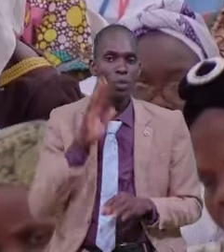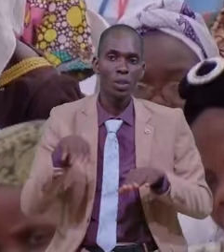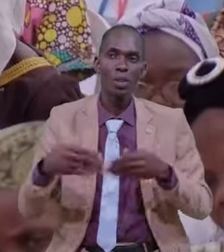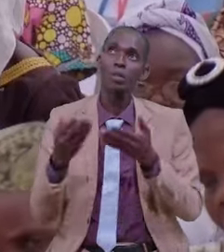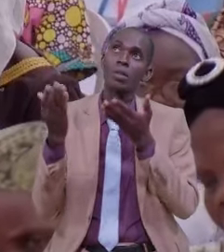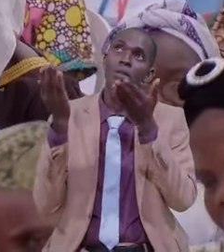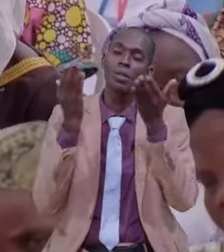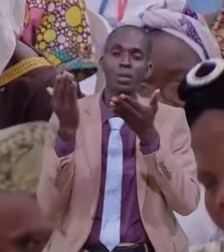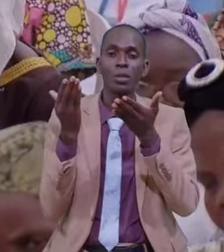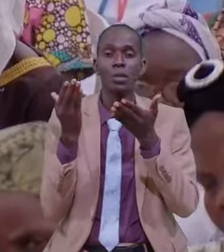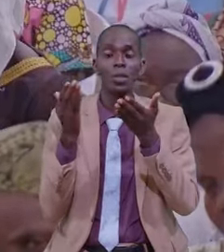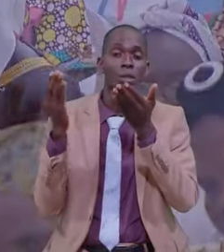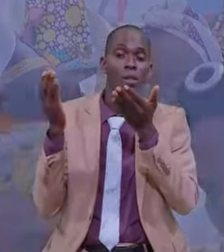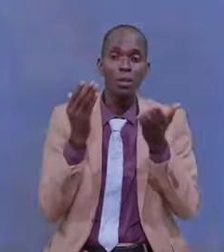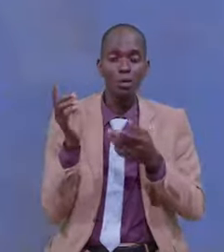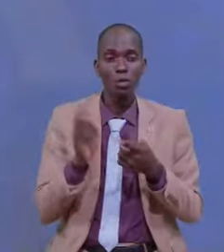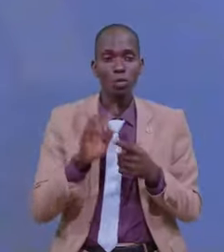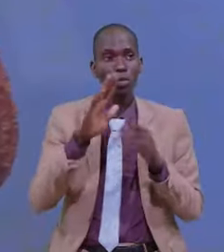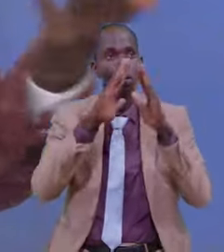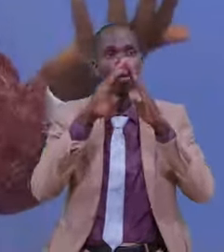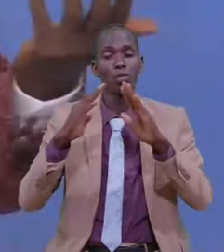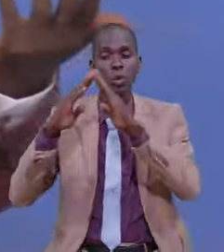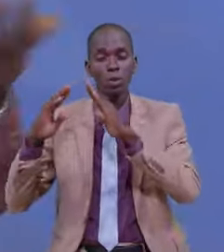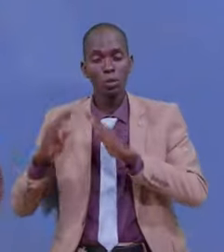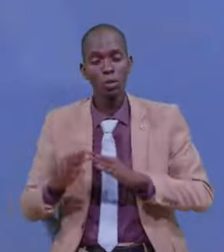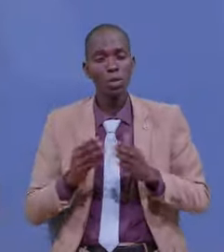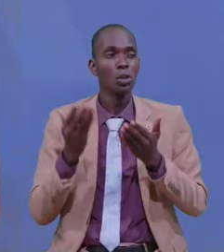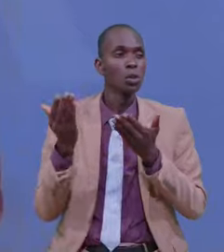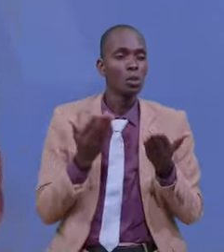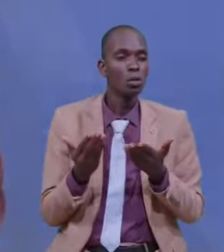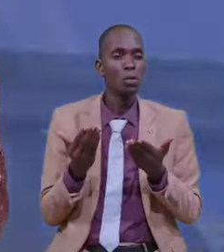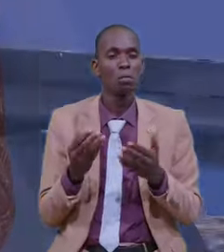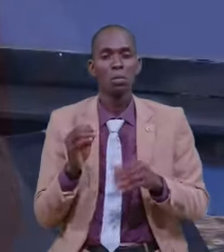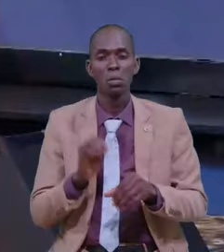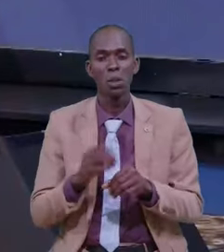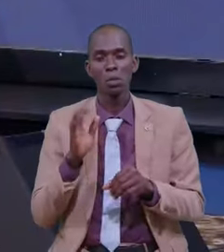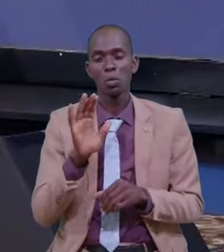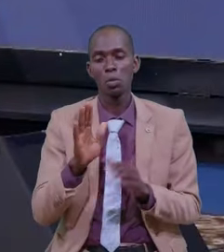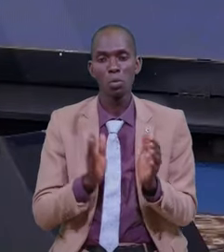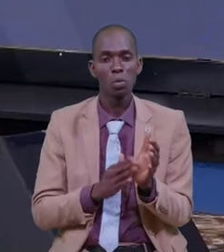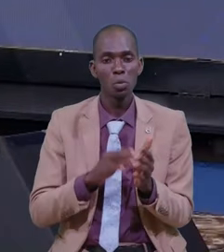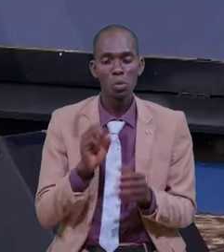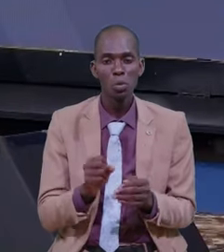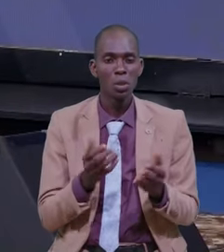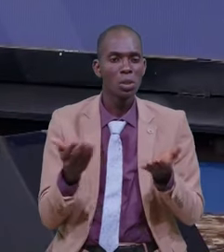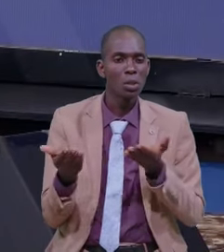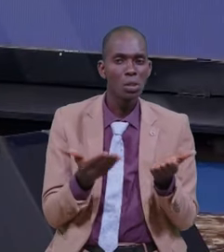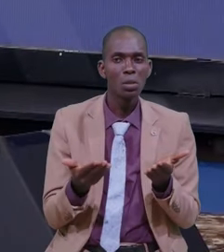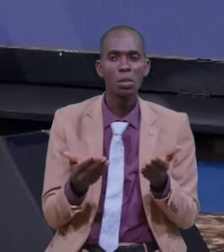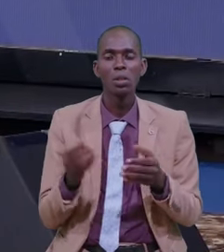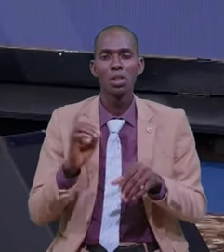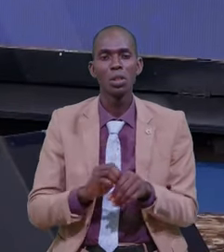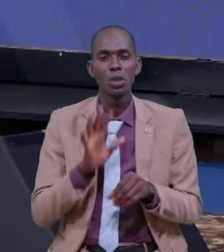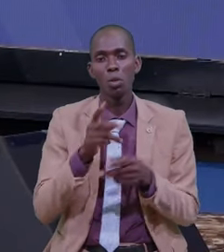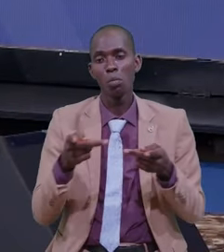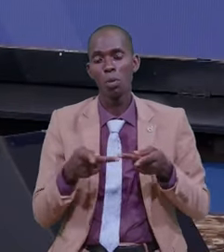render service to your community. You render service in the school. You render service in the place of